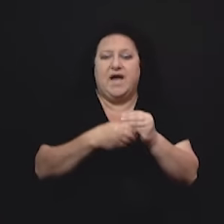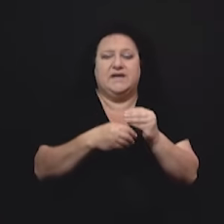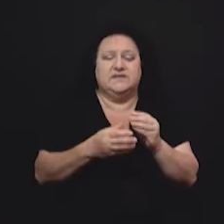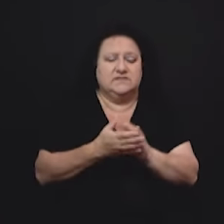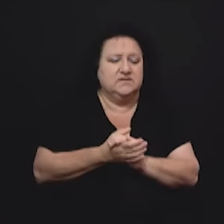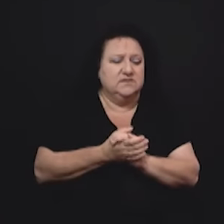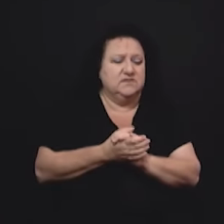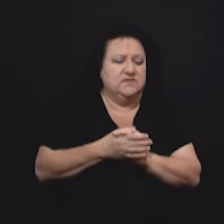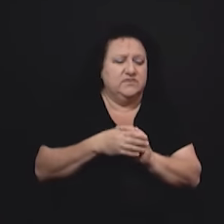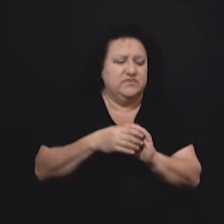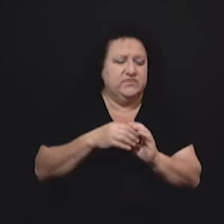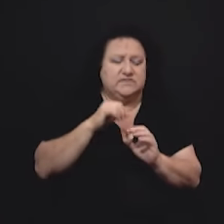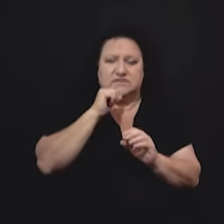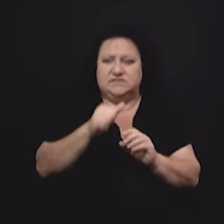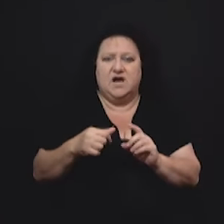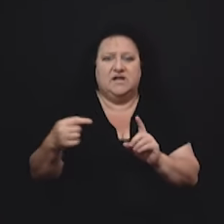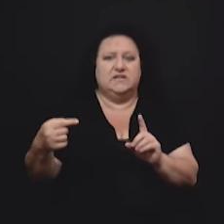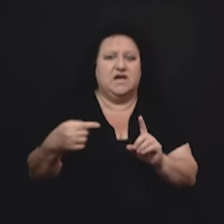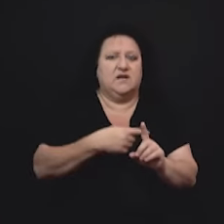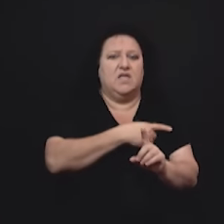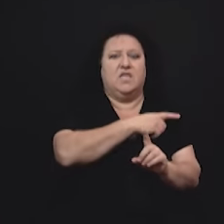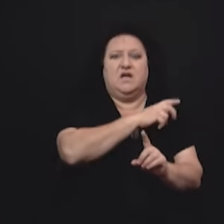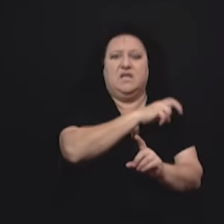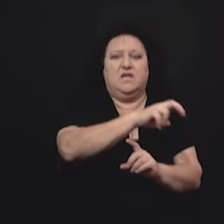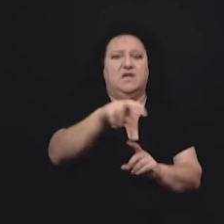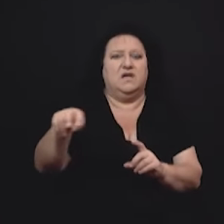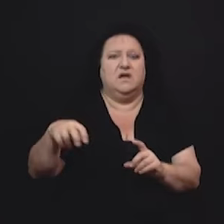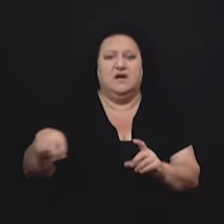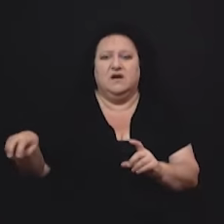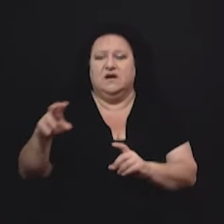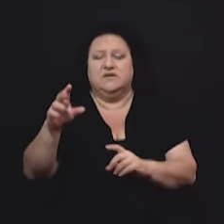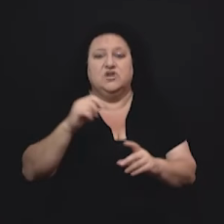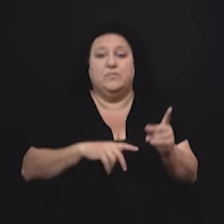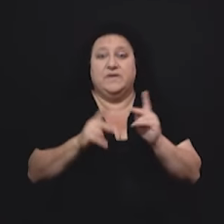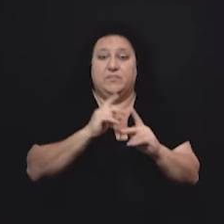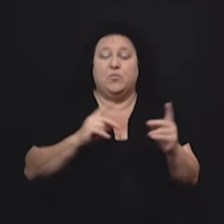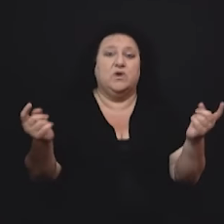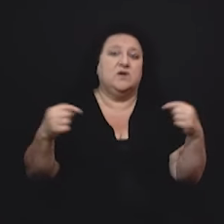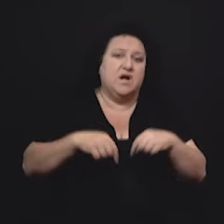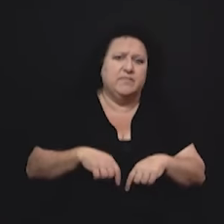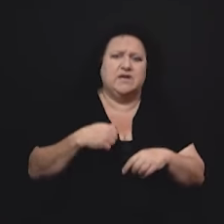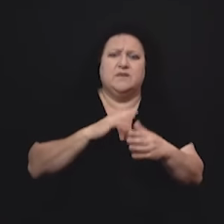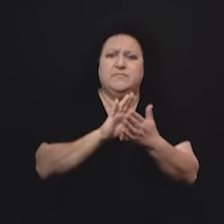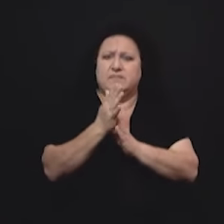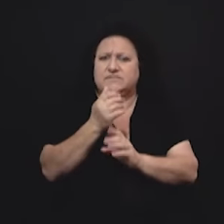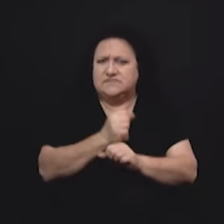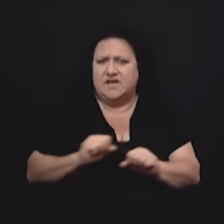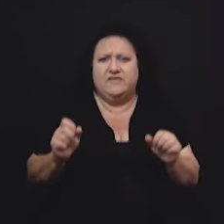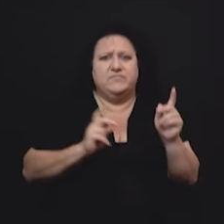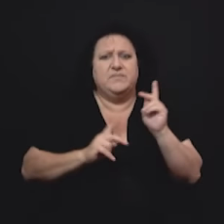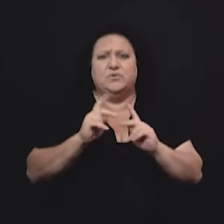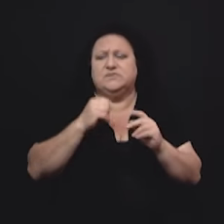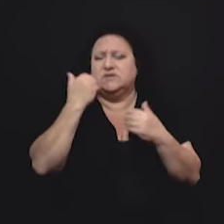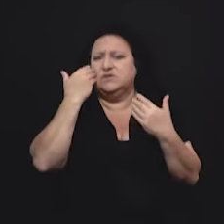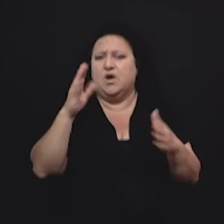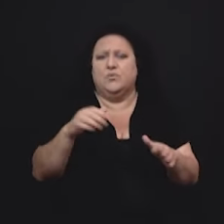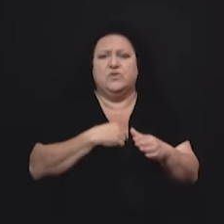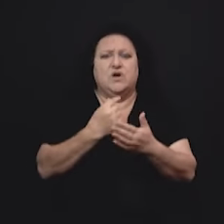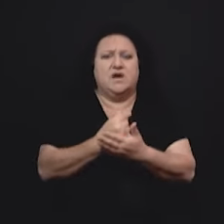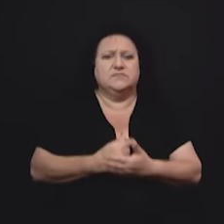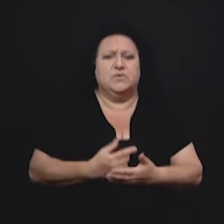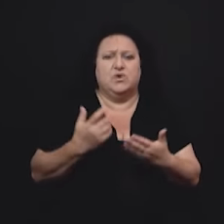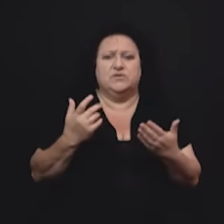leave one church and come to another. People were being saved who did not hear the gospel, who did not know the gospel. Everyone sitting in these pews